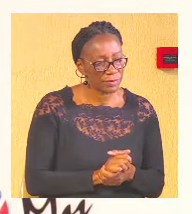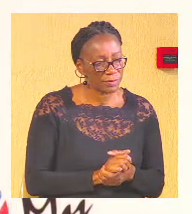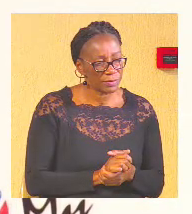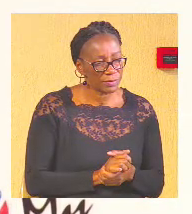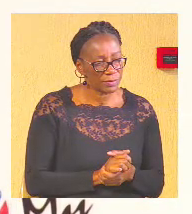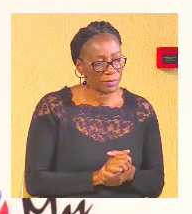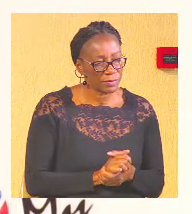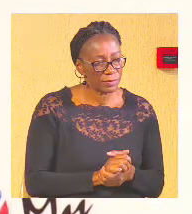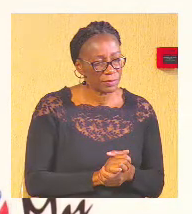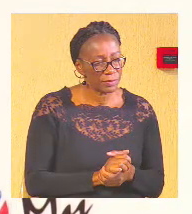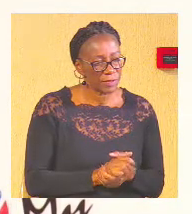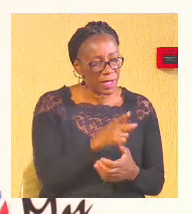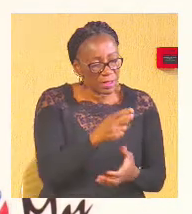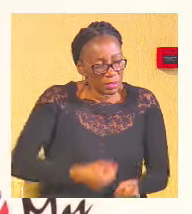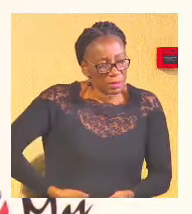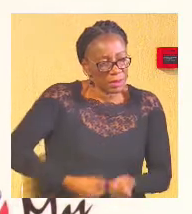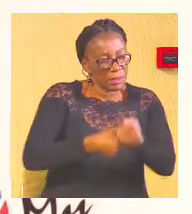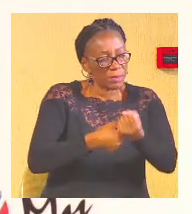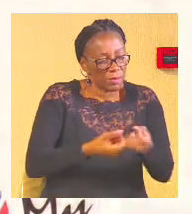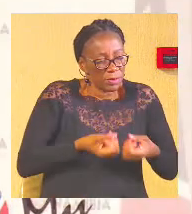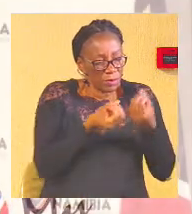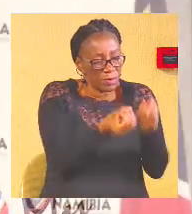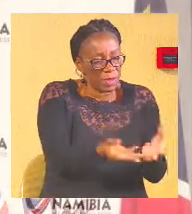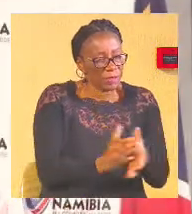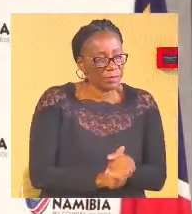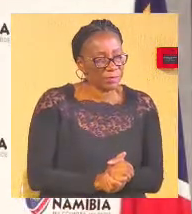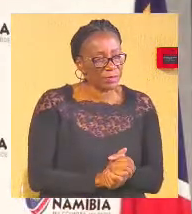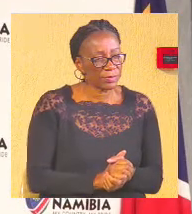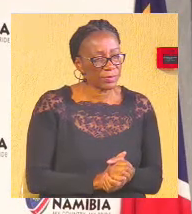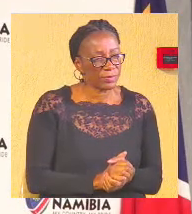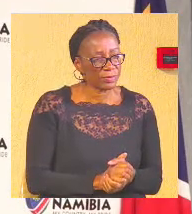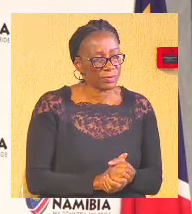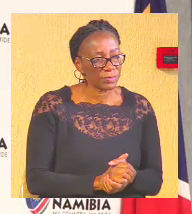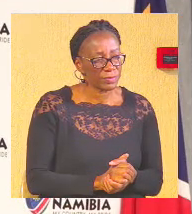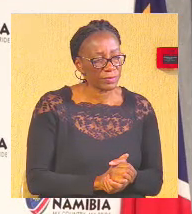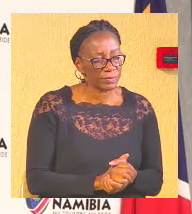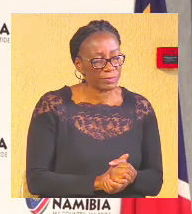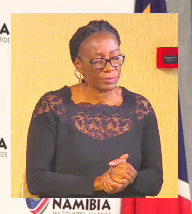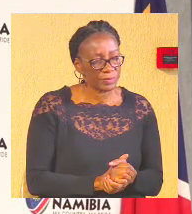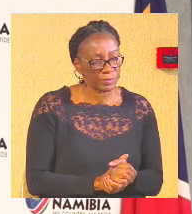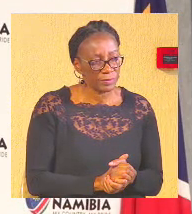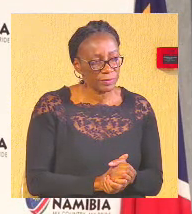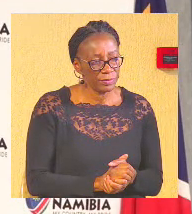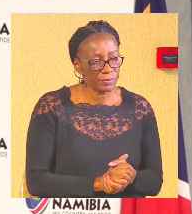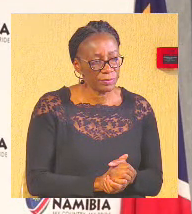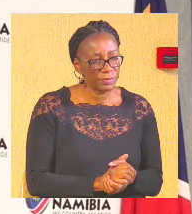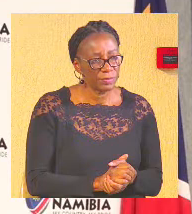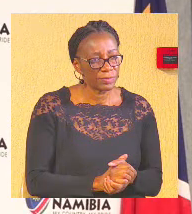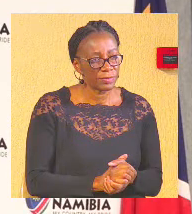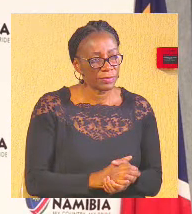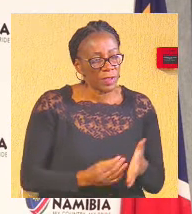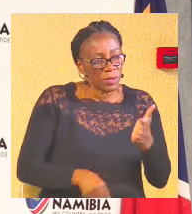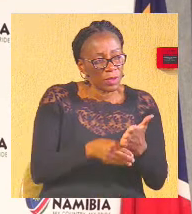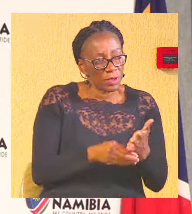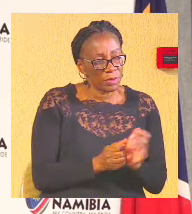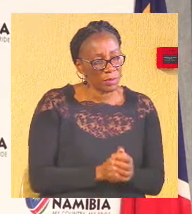we address this particular pandemic. Okay. Just okay, maybe you want to to add add something, sir? to add something on protection of